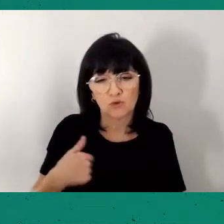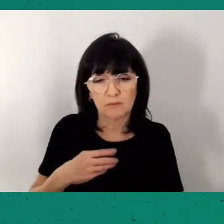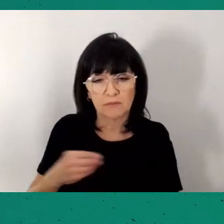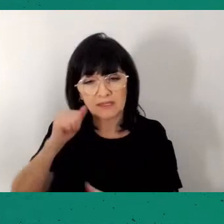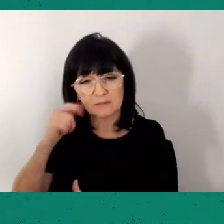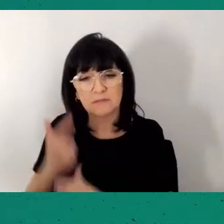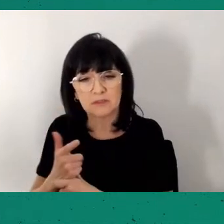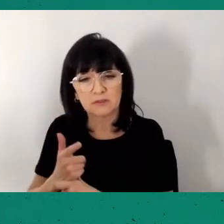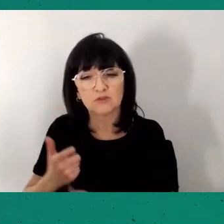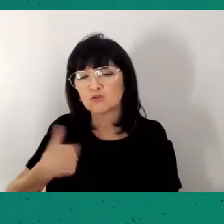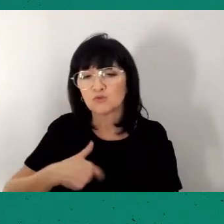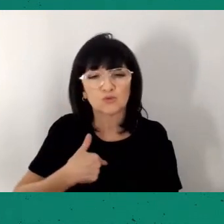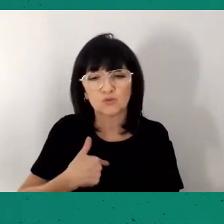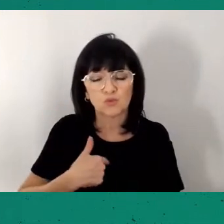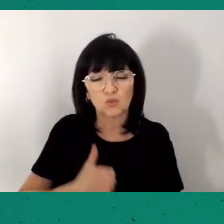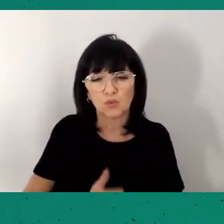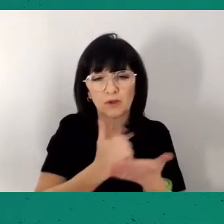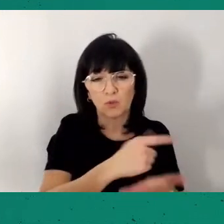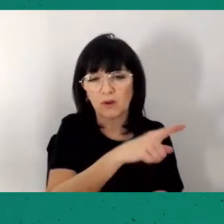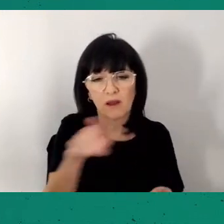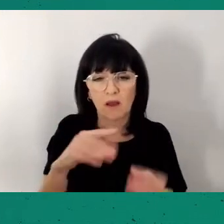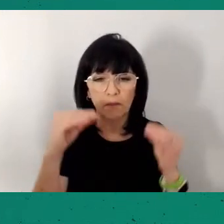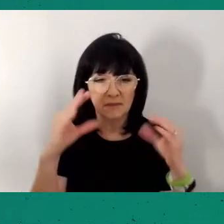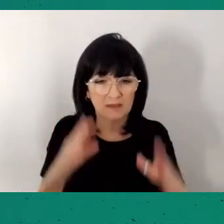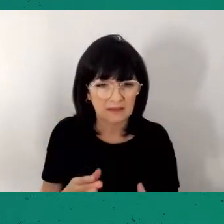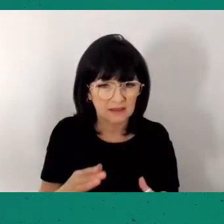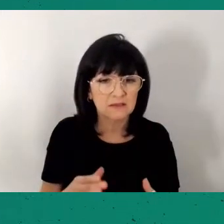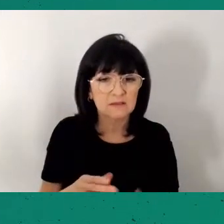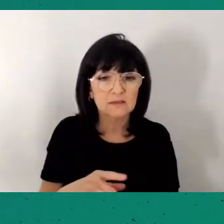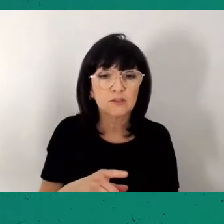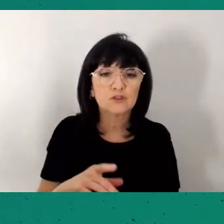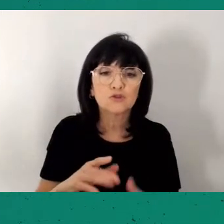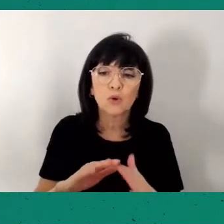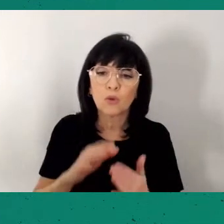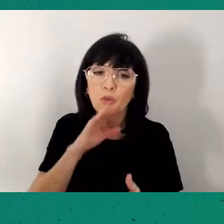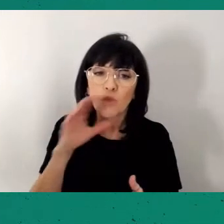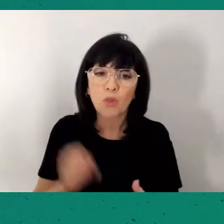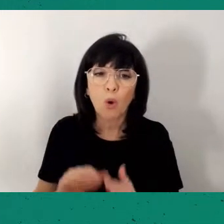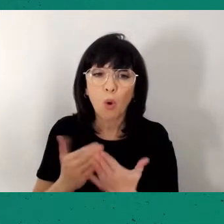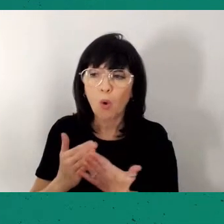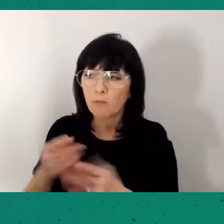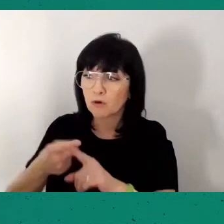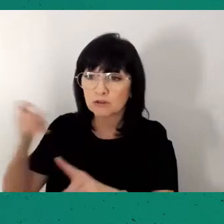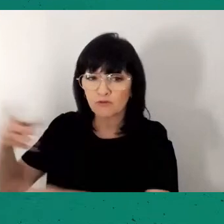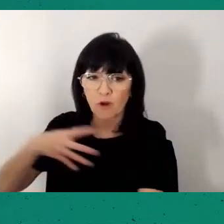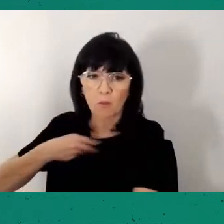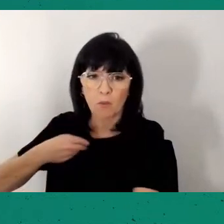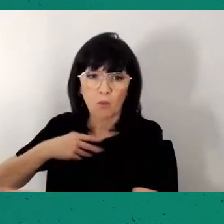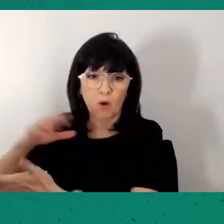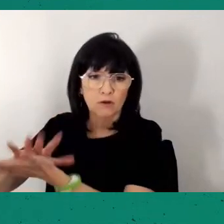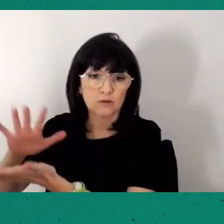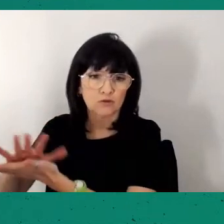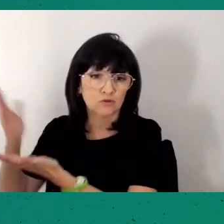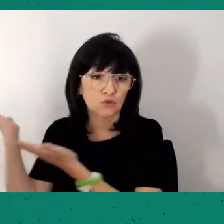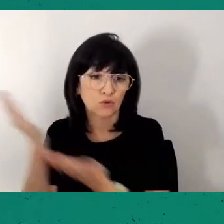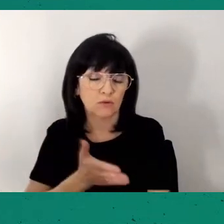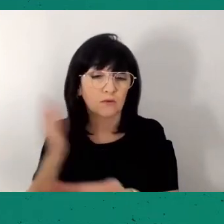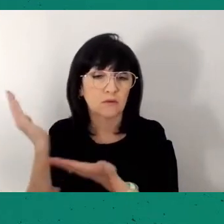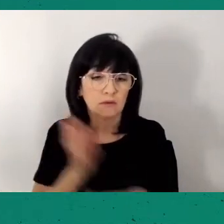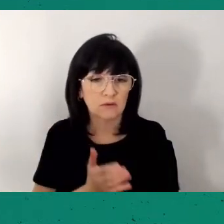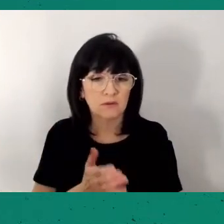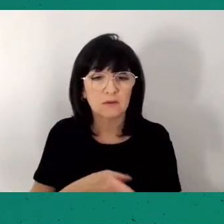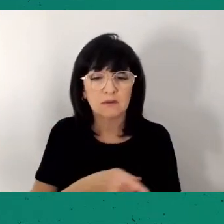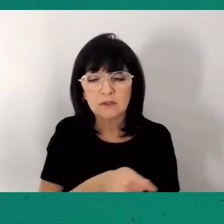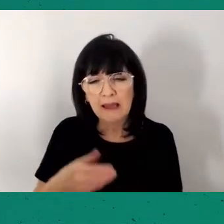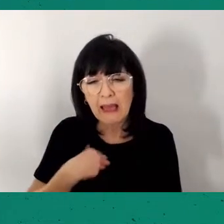used textbooks and workbooks that had been sent over from the white schools. With art gum erasers and